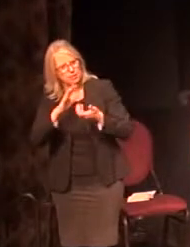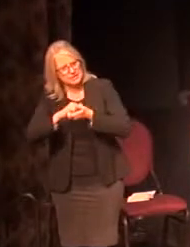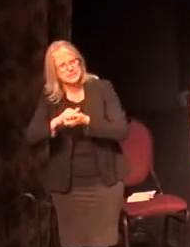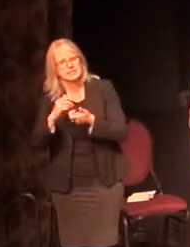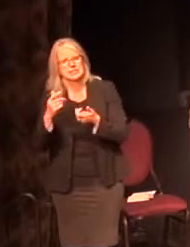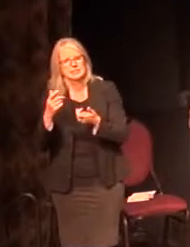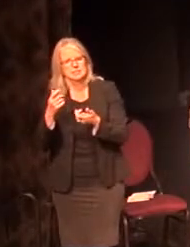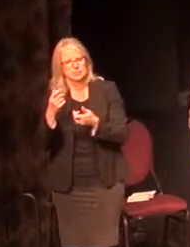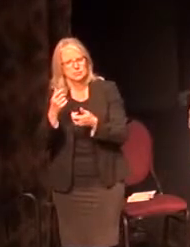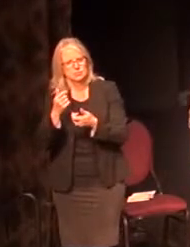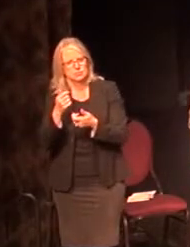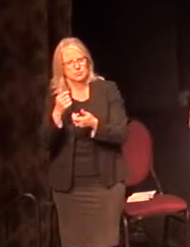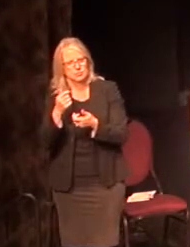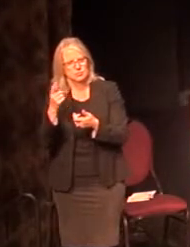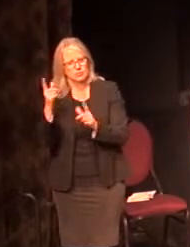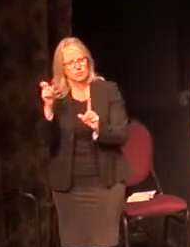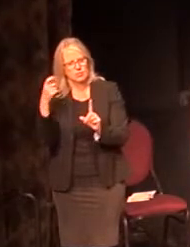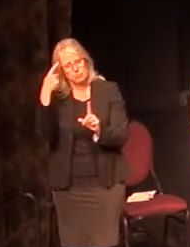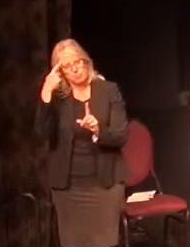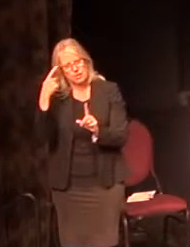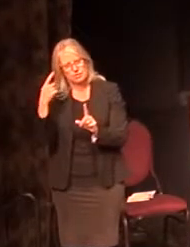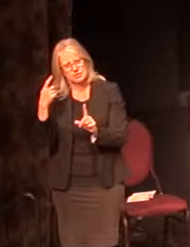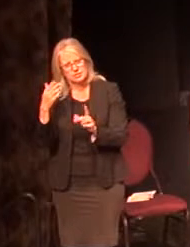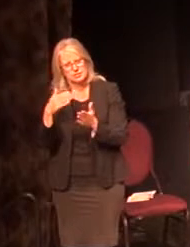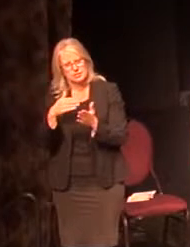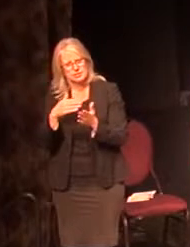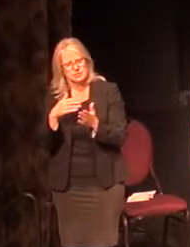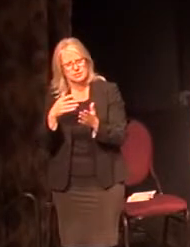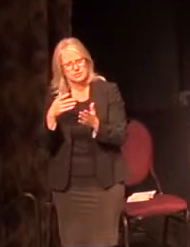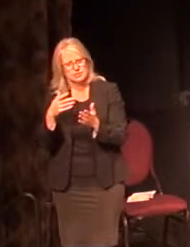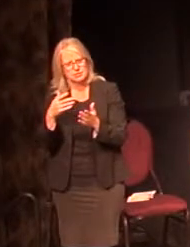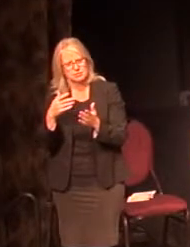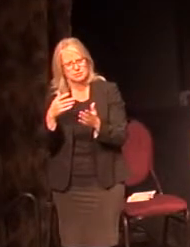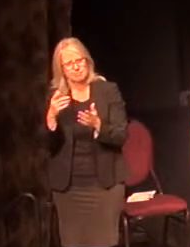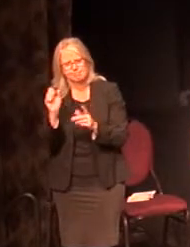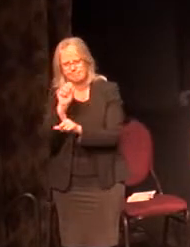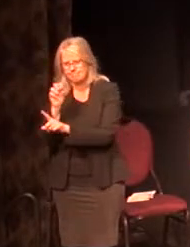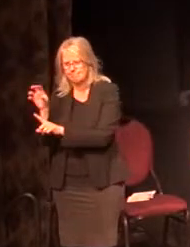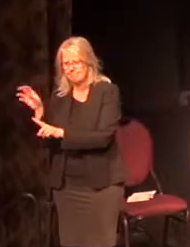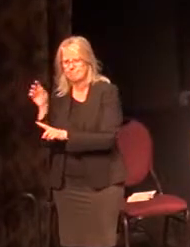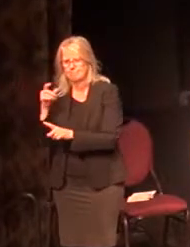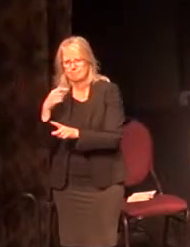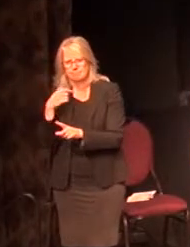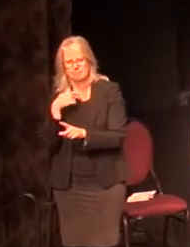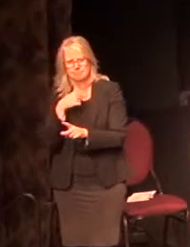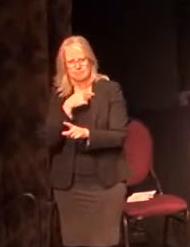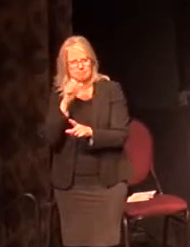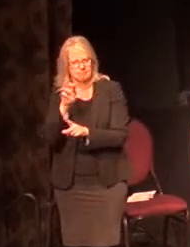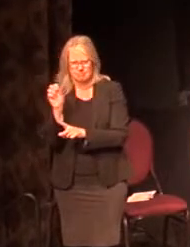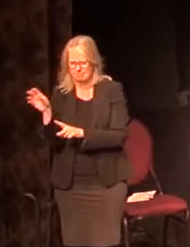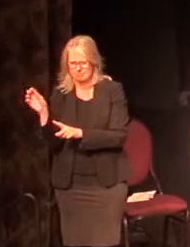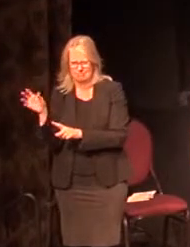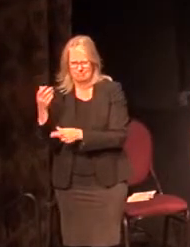against each other, and employers are often inundated with different service providers competing